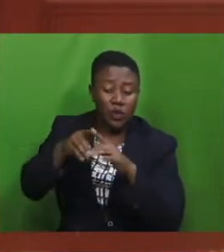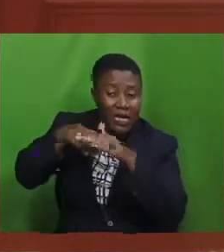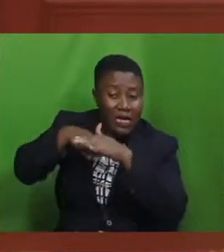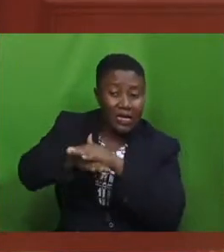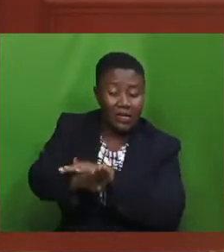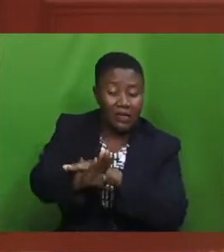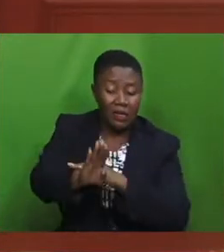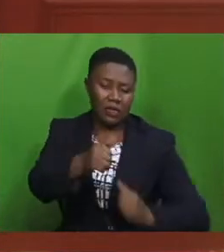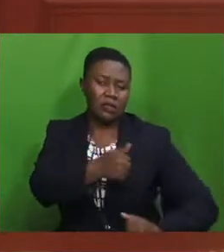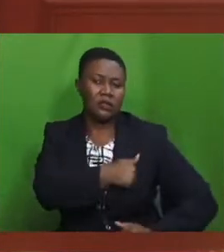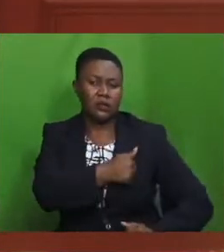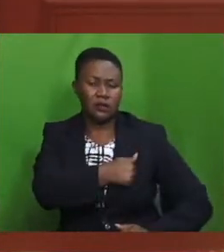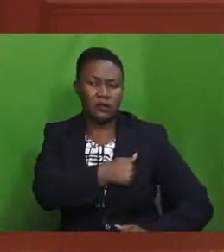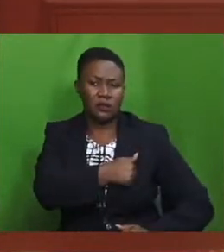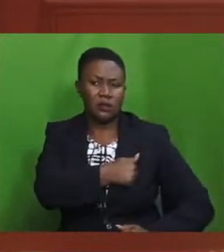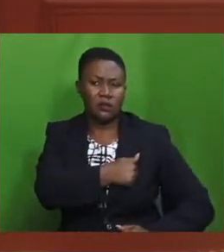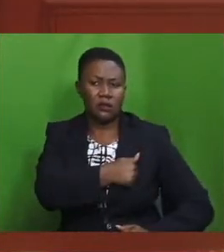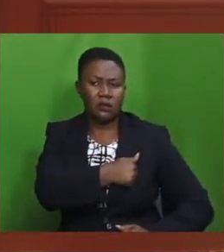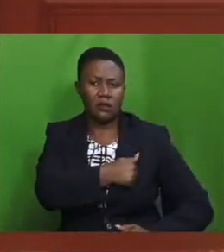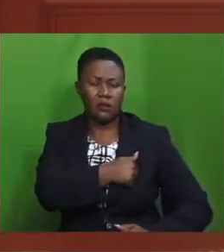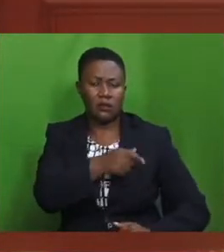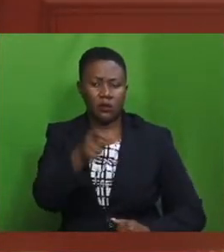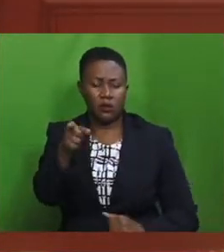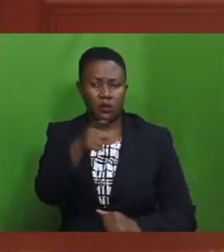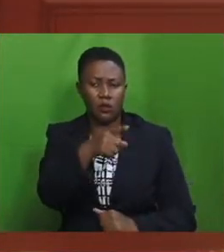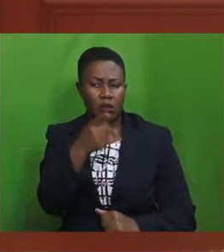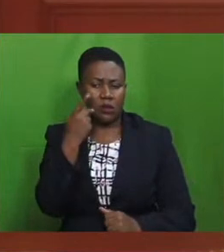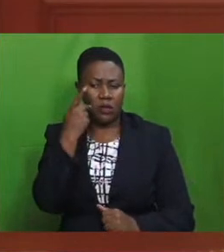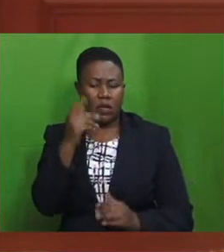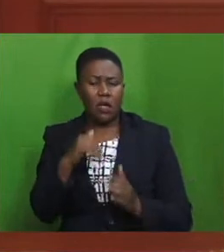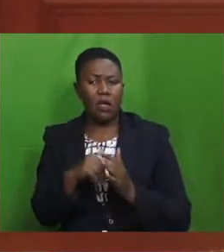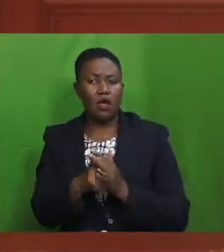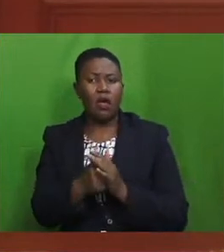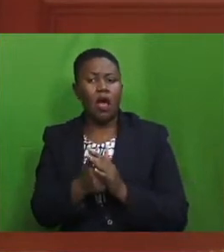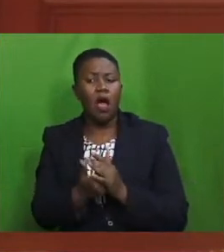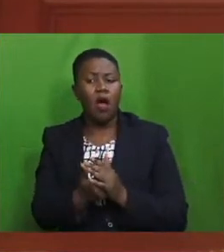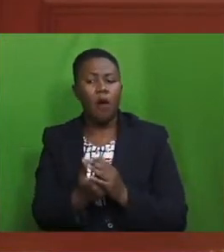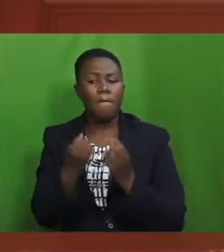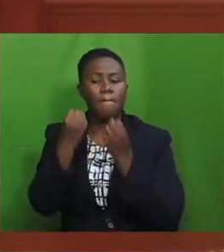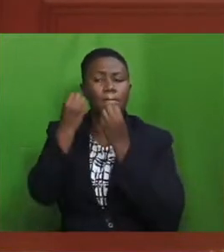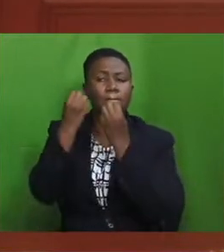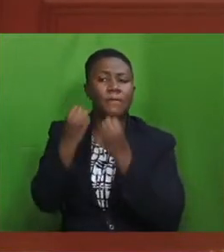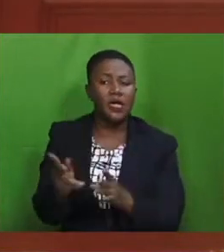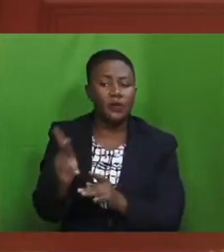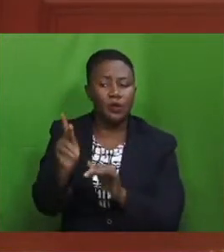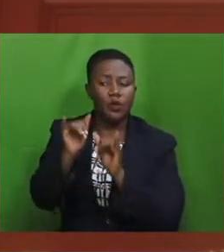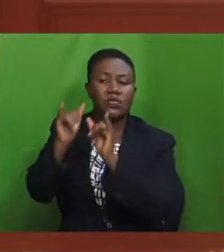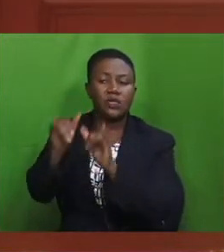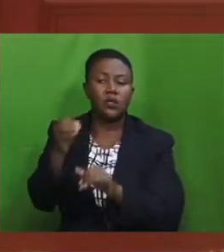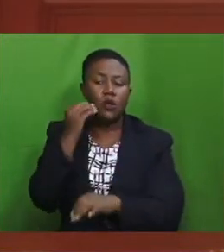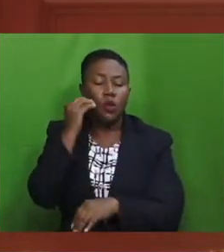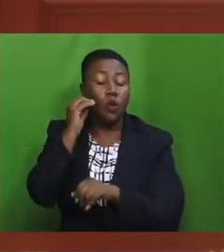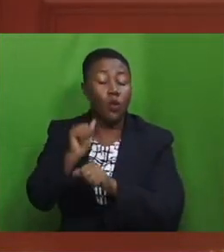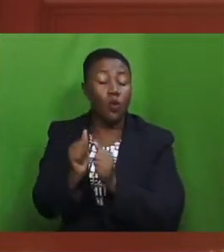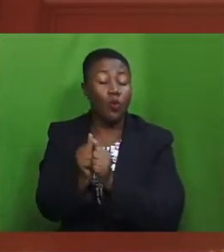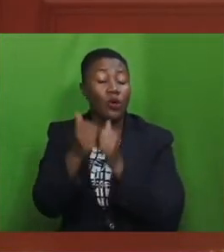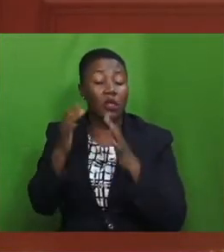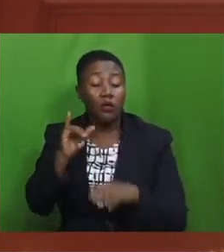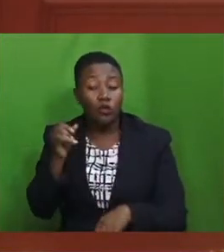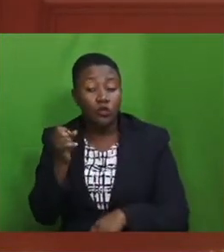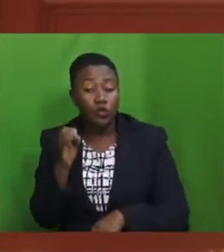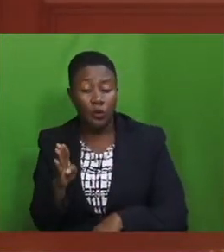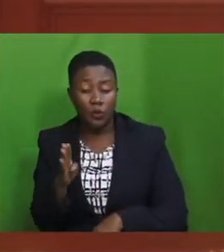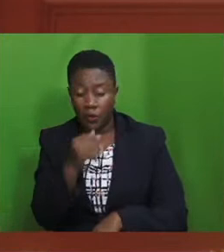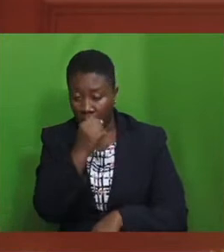you up to deal with the growing unemployment of our country. And Mr. Speaker, our